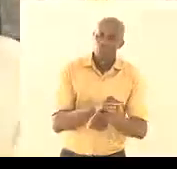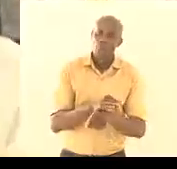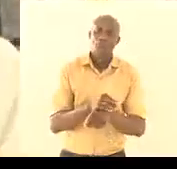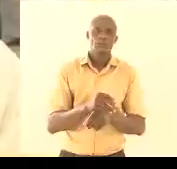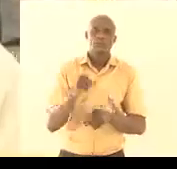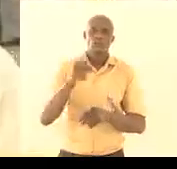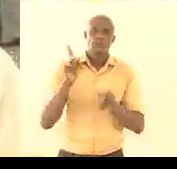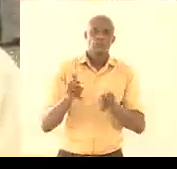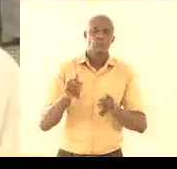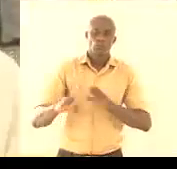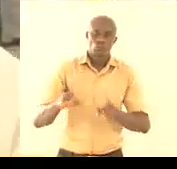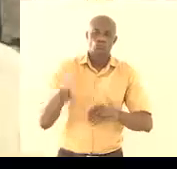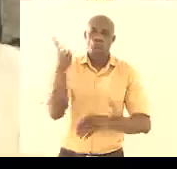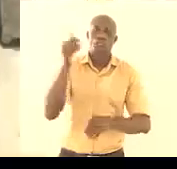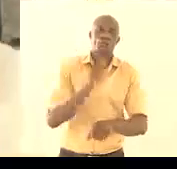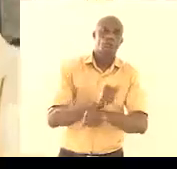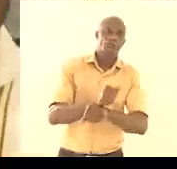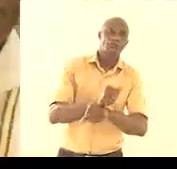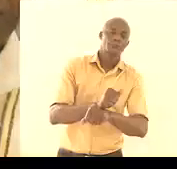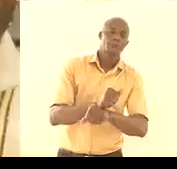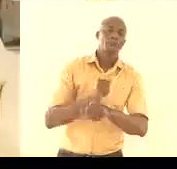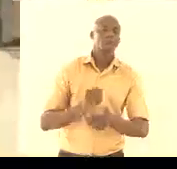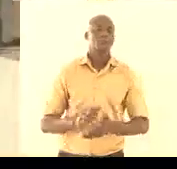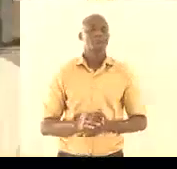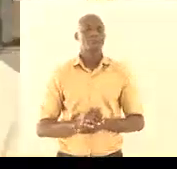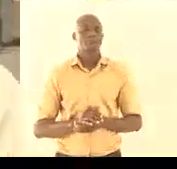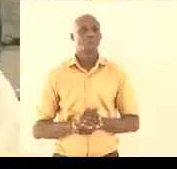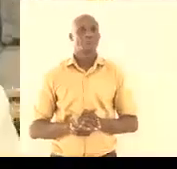where people do their work.